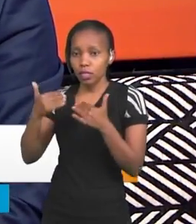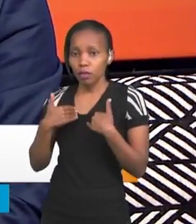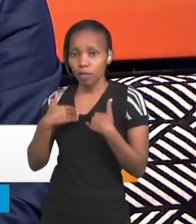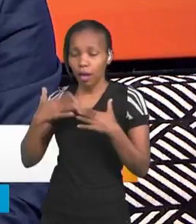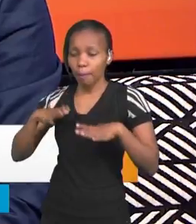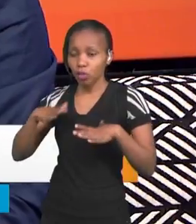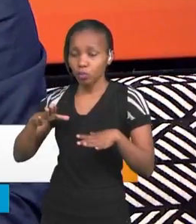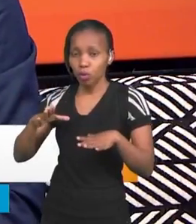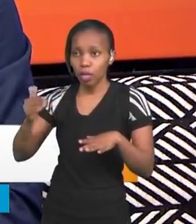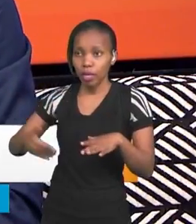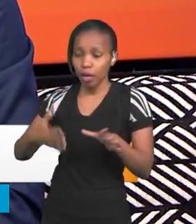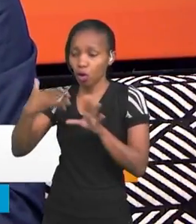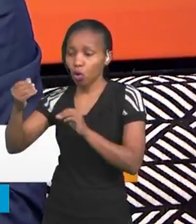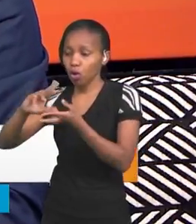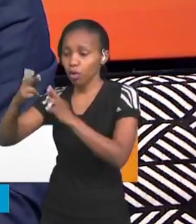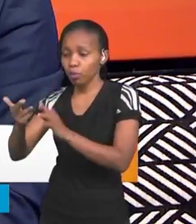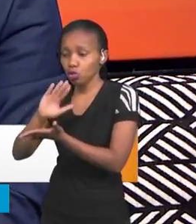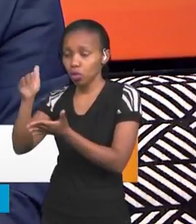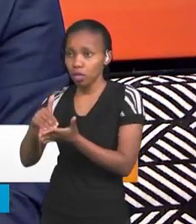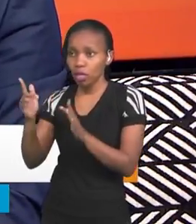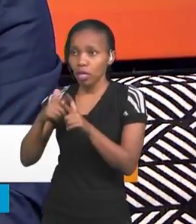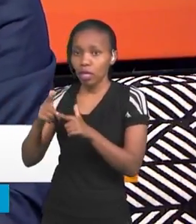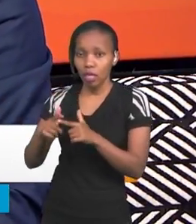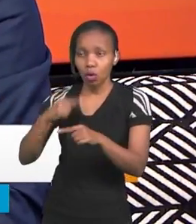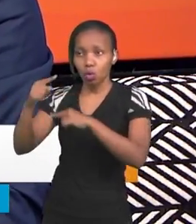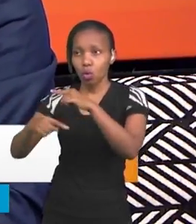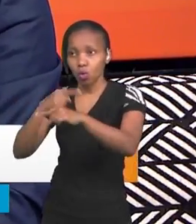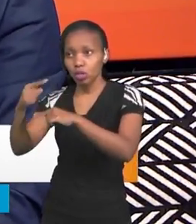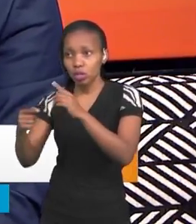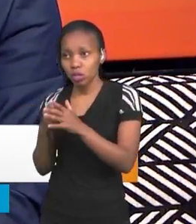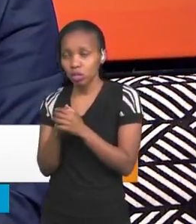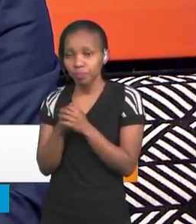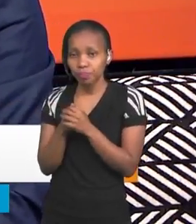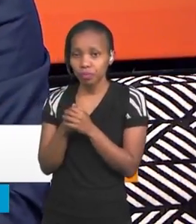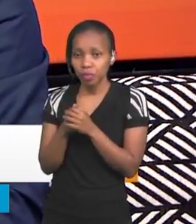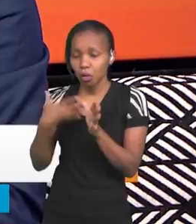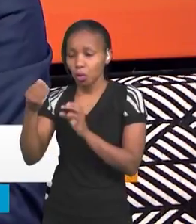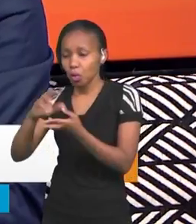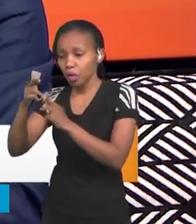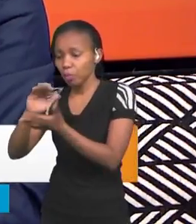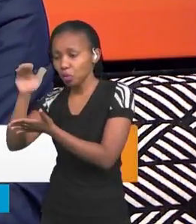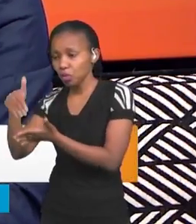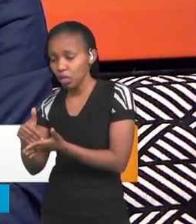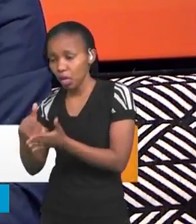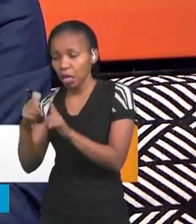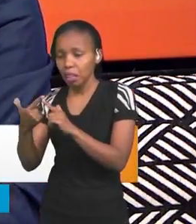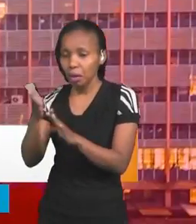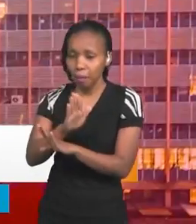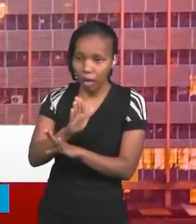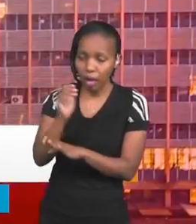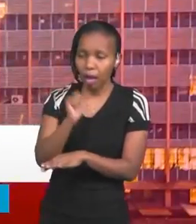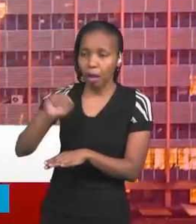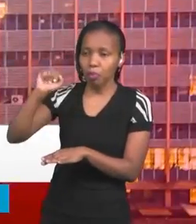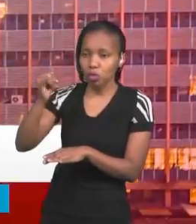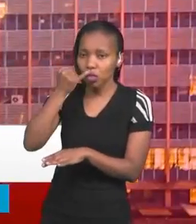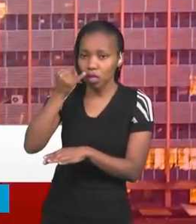young person has gone to rehab and the cycle continues. Rehab, abuse. Rehab, abuse. Mm-hmm. Nothing is happening.